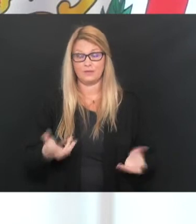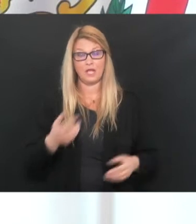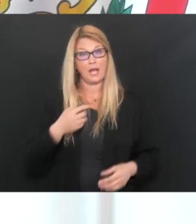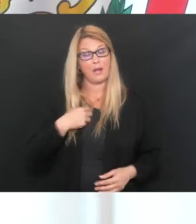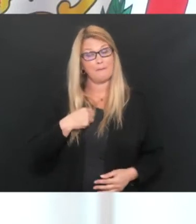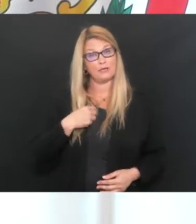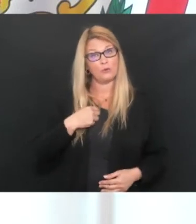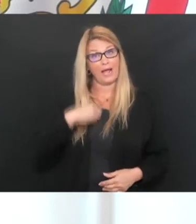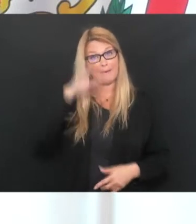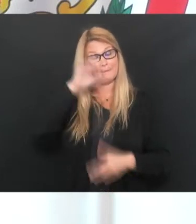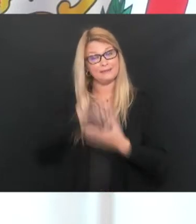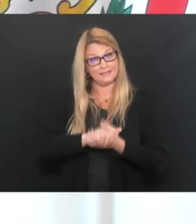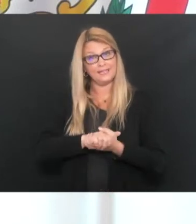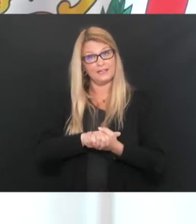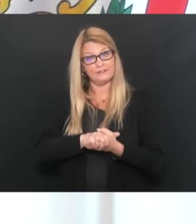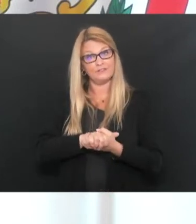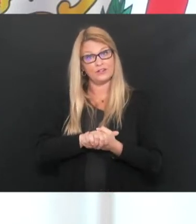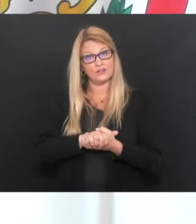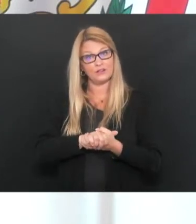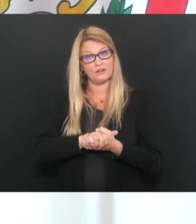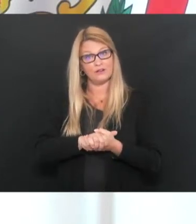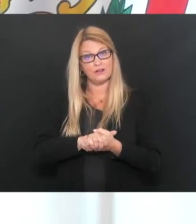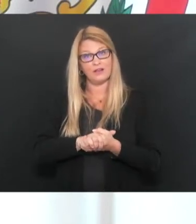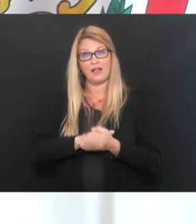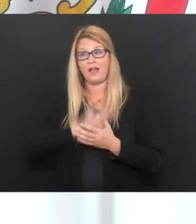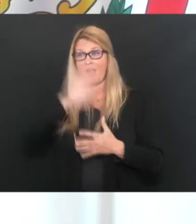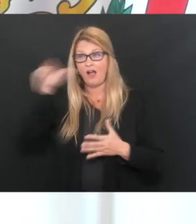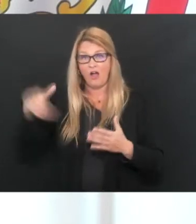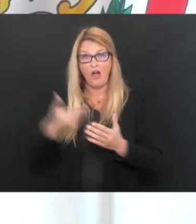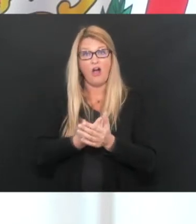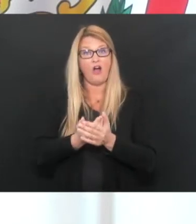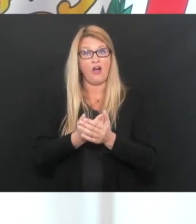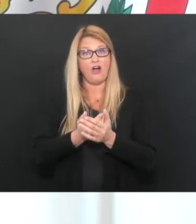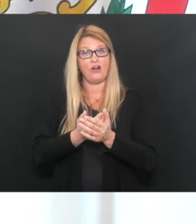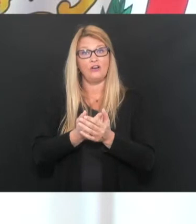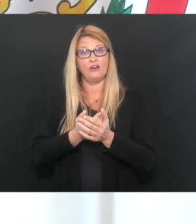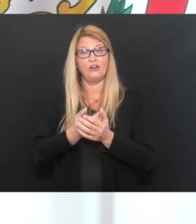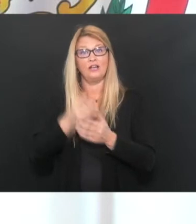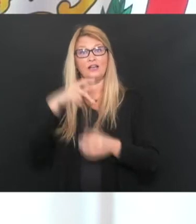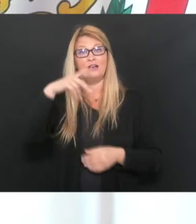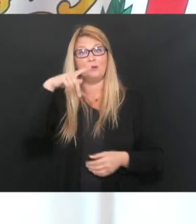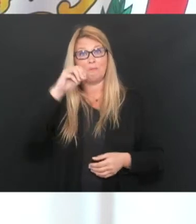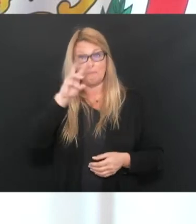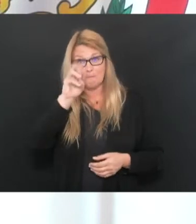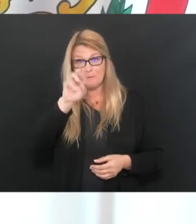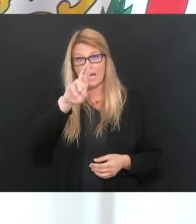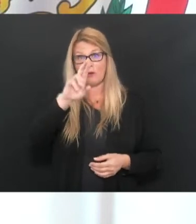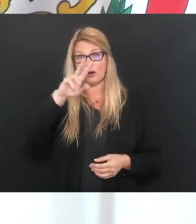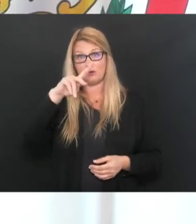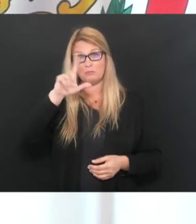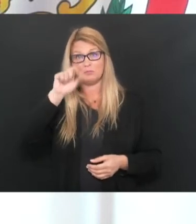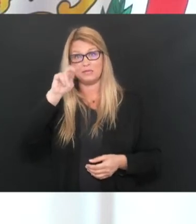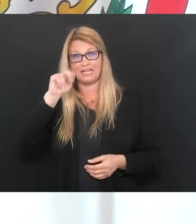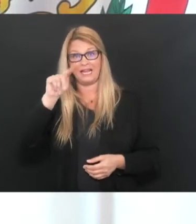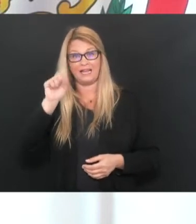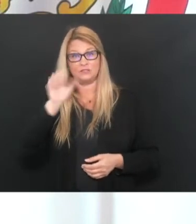really believe that all of our coal-fired power plants are on the verge of being closed in a